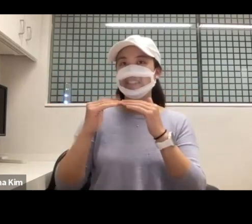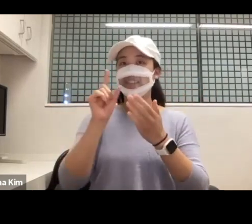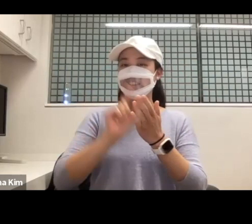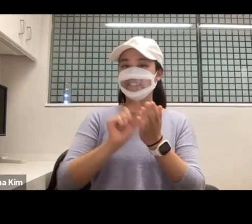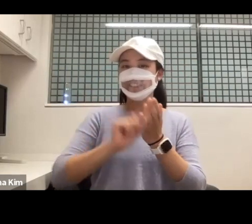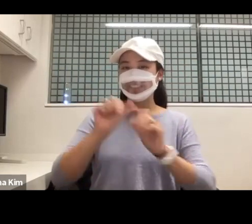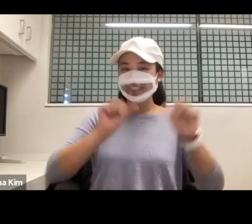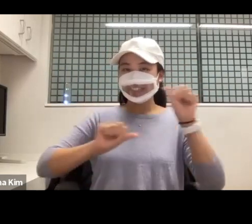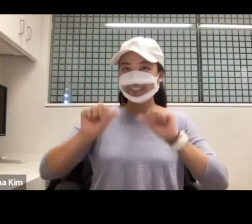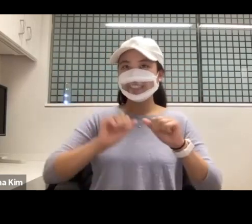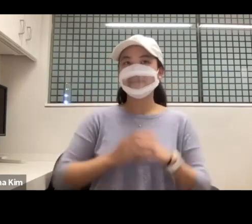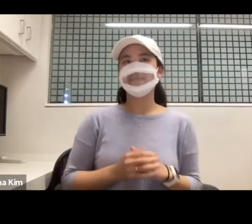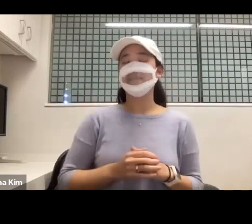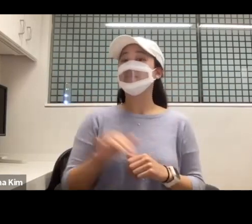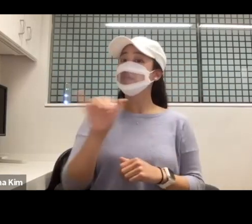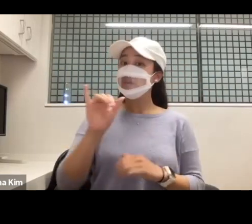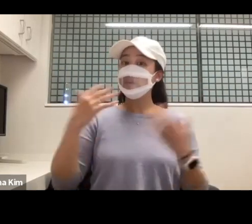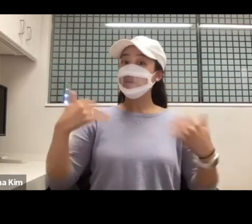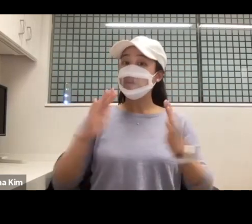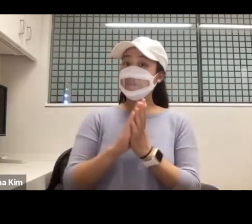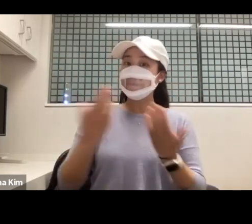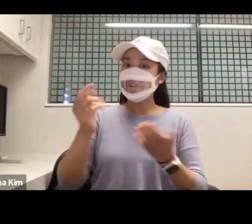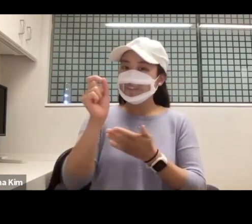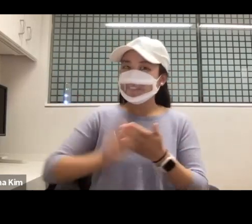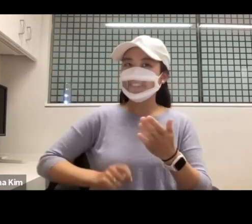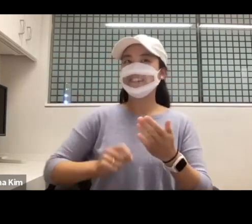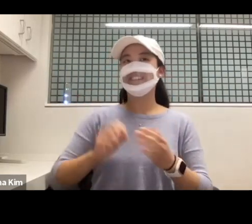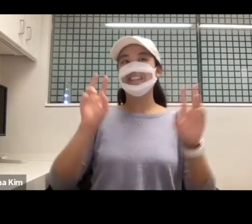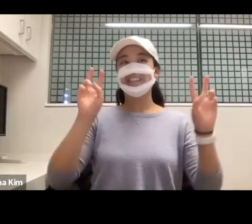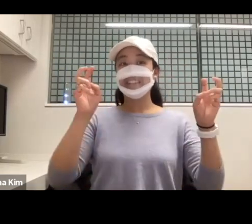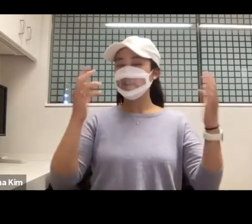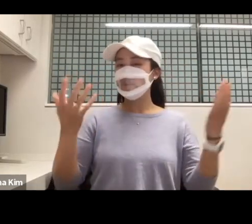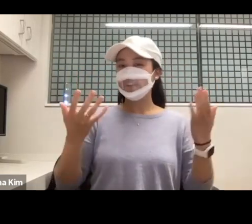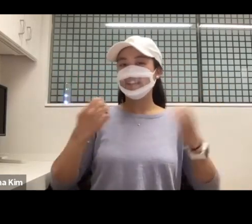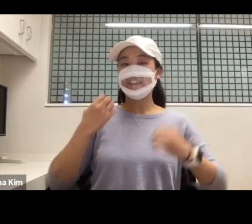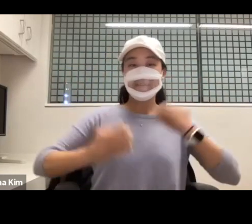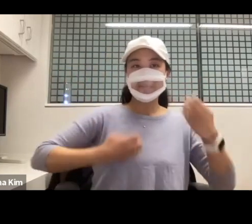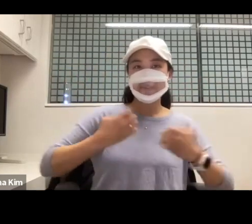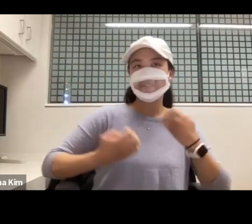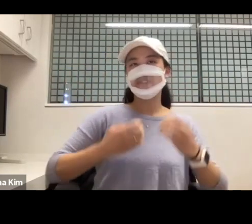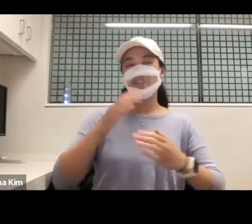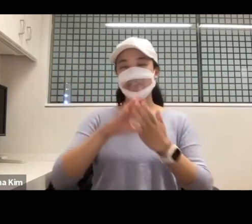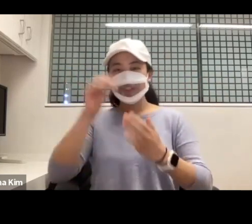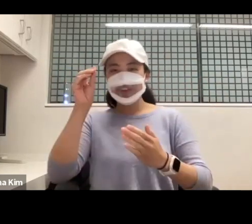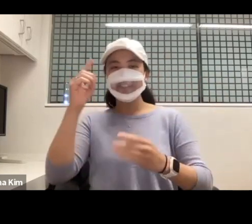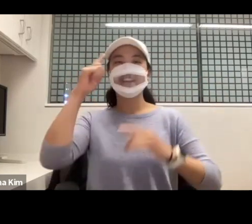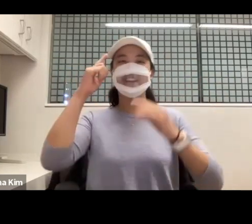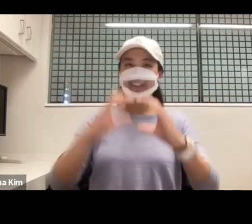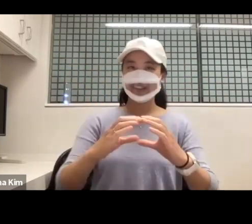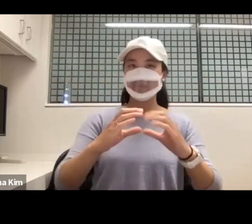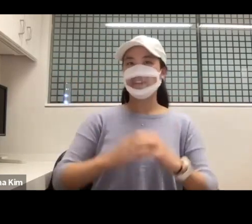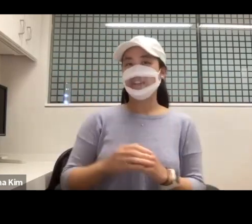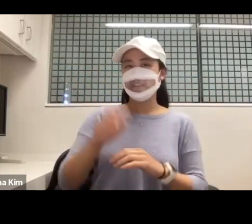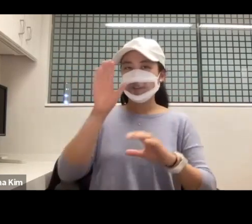dozens of peer-reviewed scientific articles. She also wrote a book entitled Emotions, Learning,